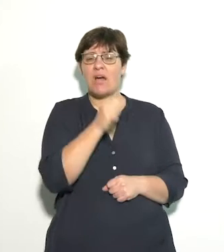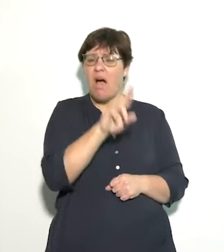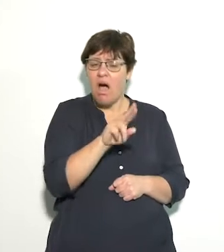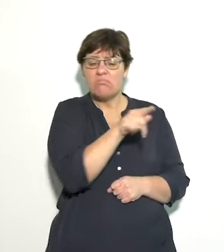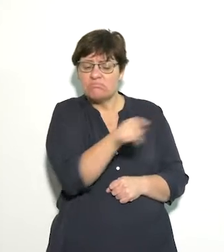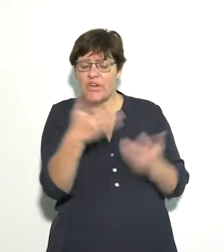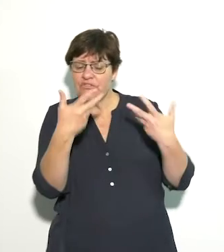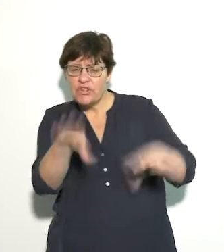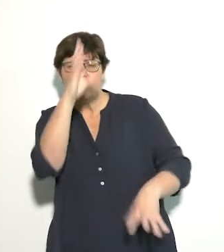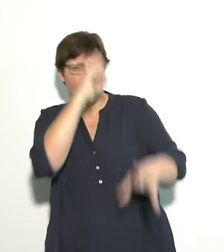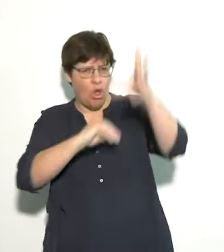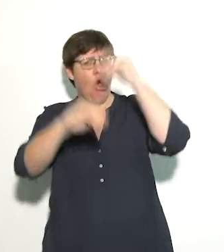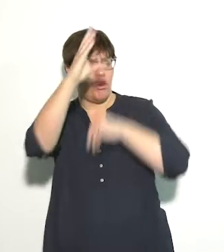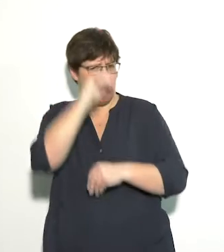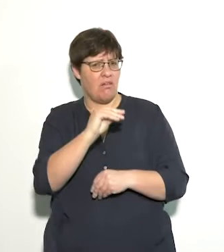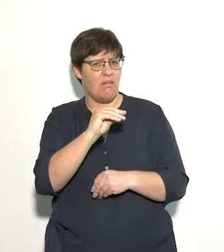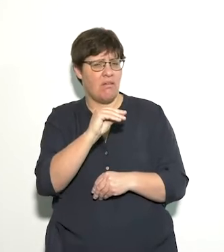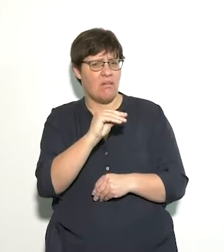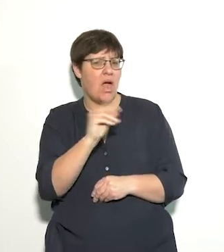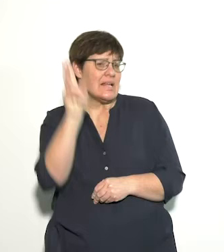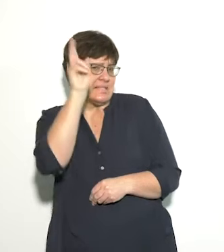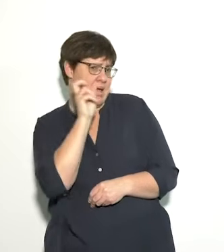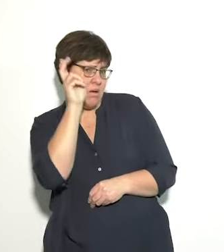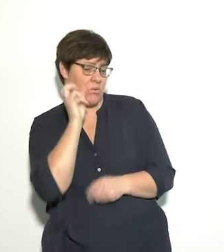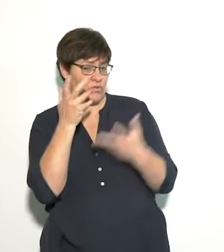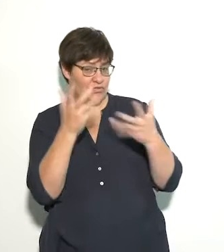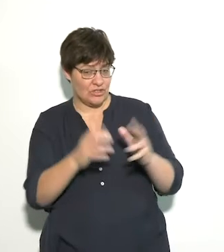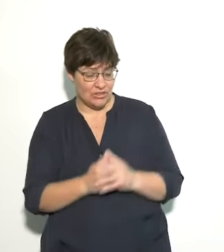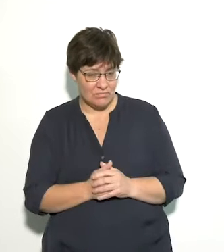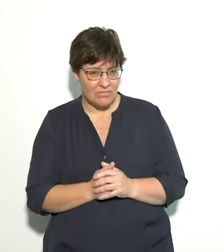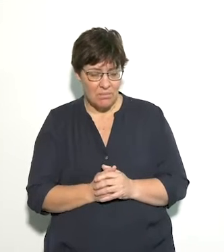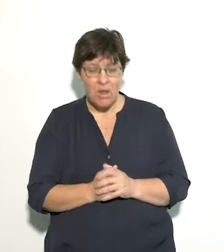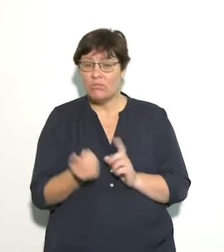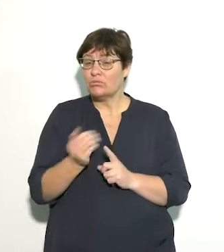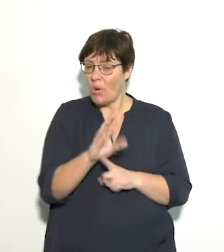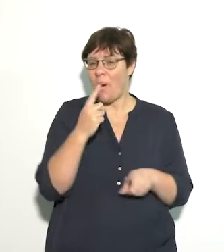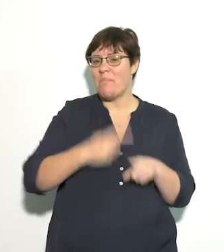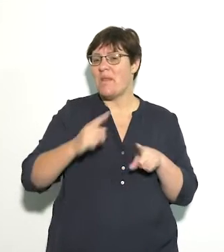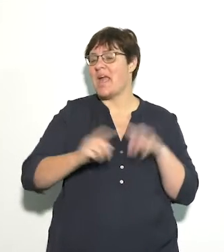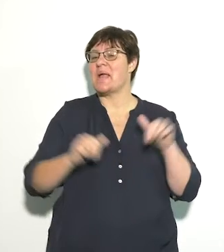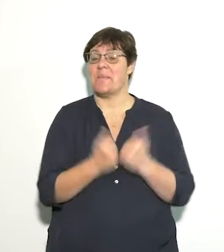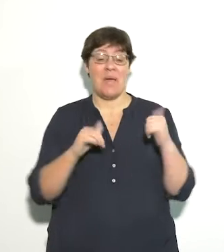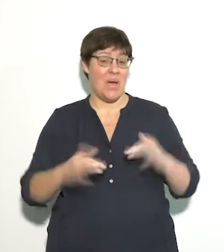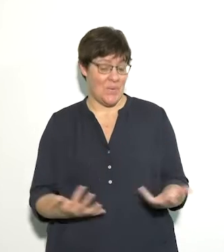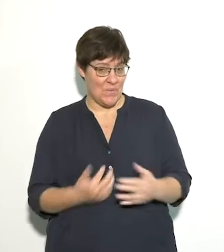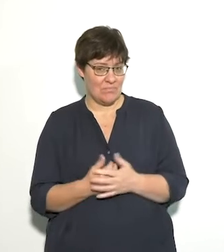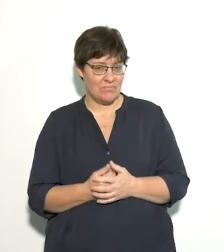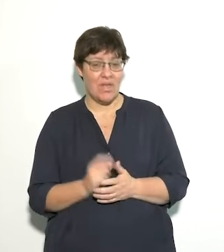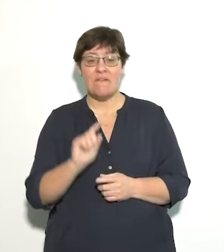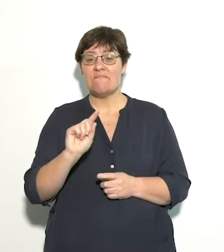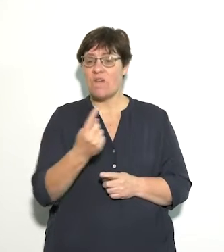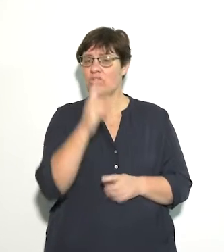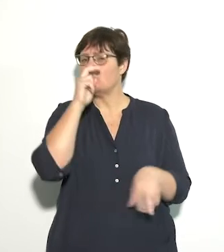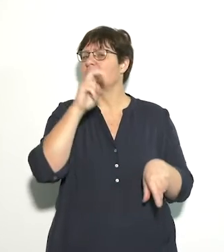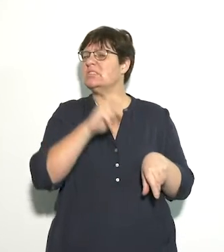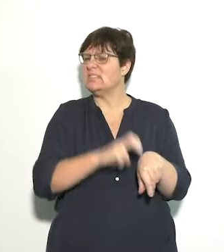they've learnt a few of their initial sounds. And I'm going to show you different ways of playing the game, but we're going to start first with